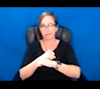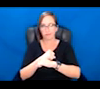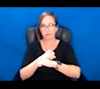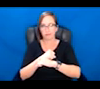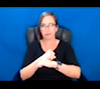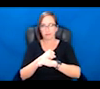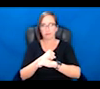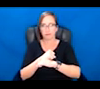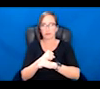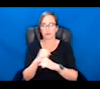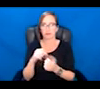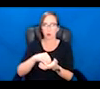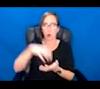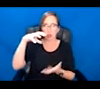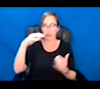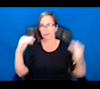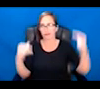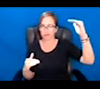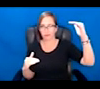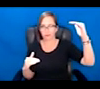extreme income and wealth differentials. At